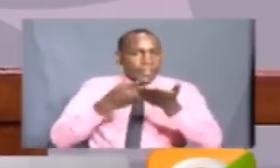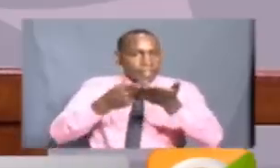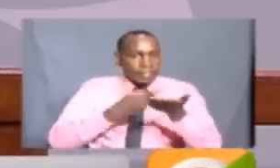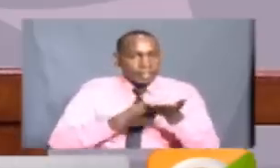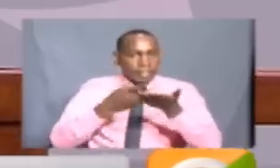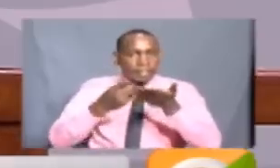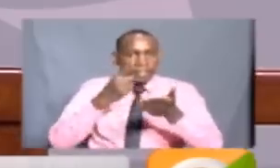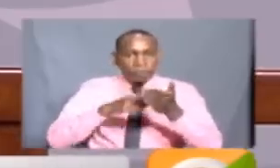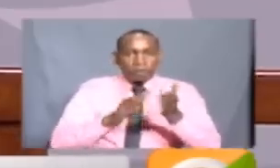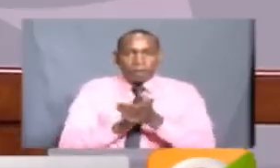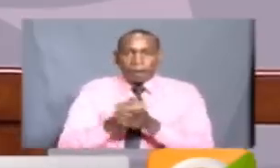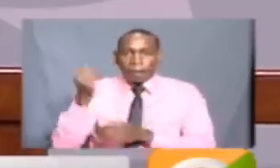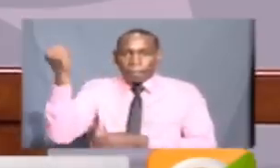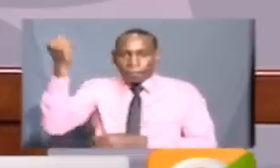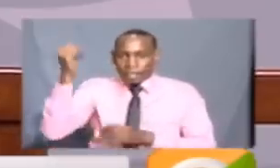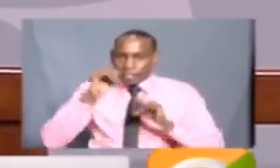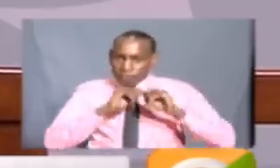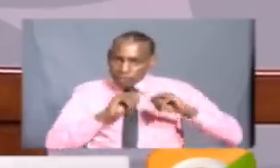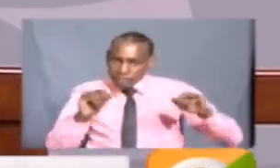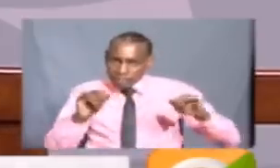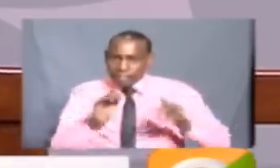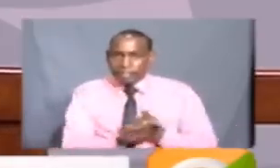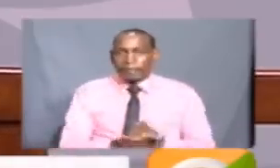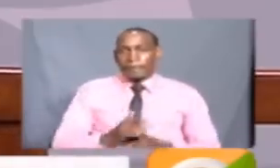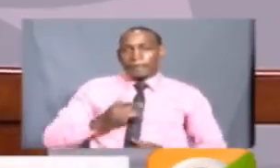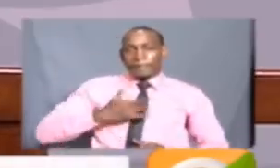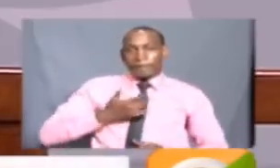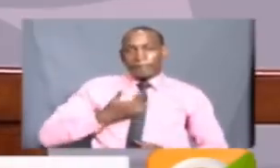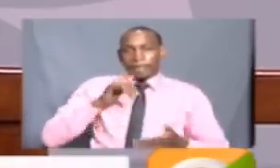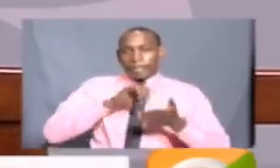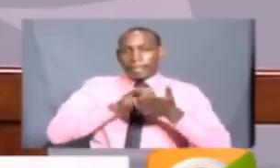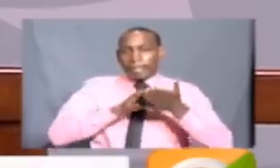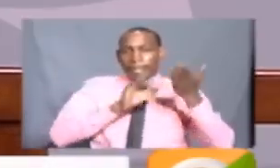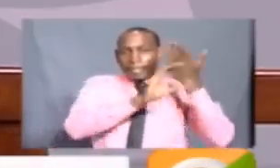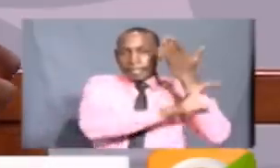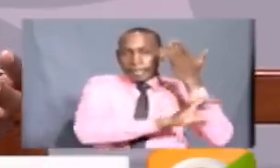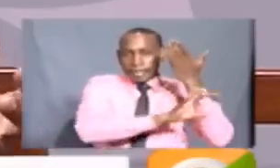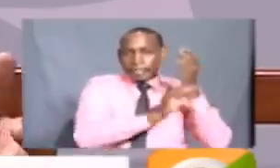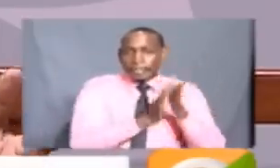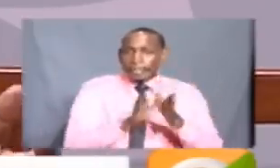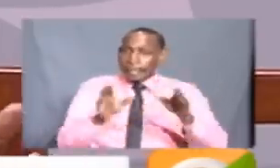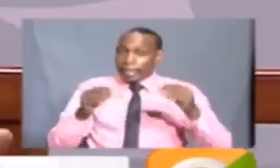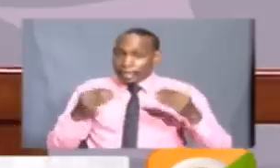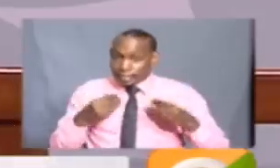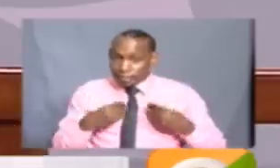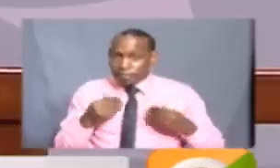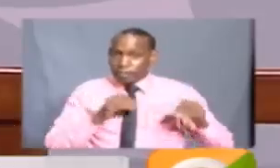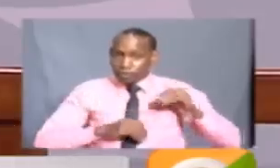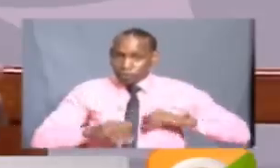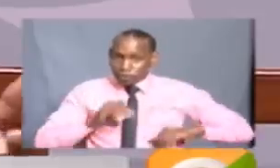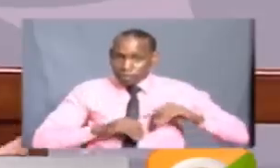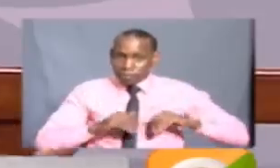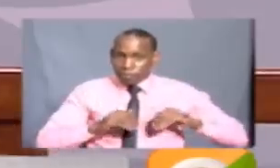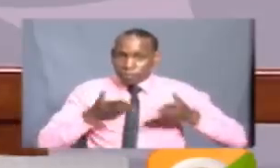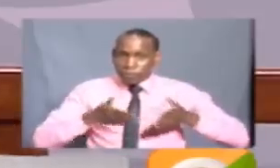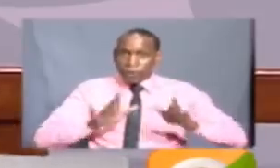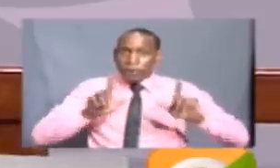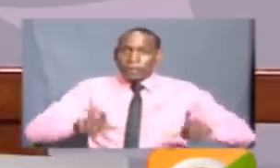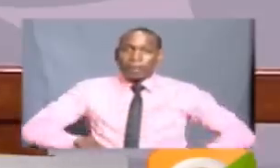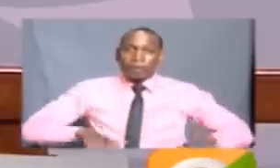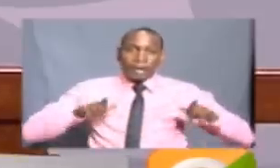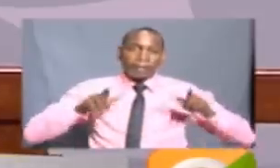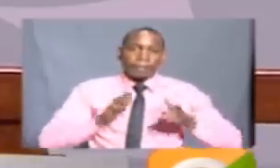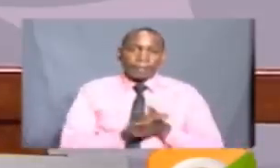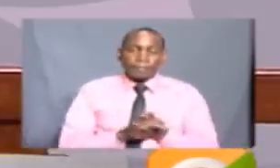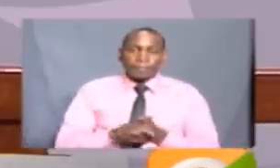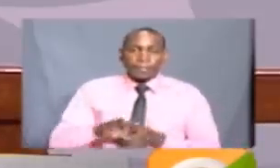call political hygiene. So there is a sense in which the country accepts corruption as a way of life. What